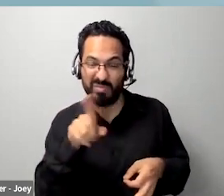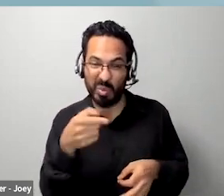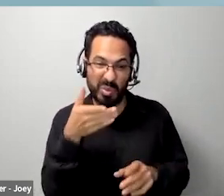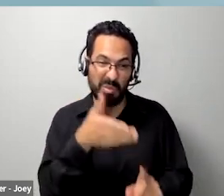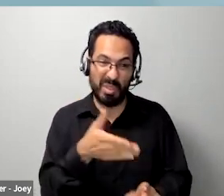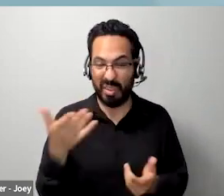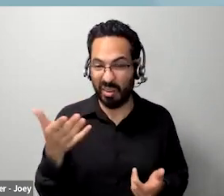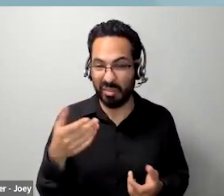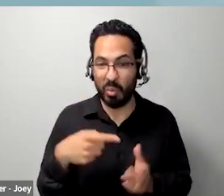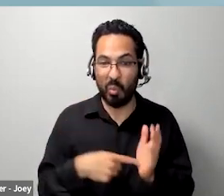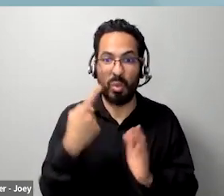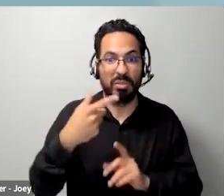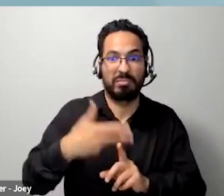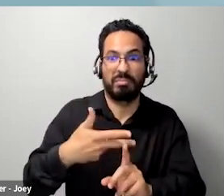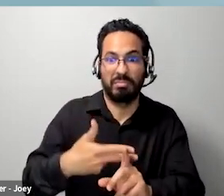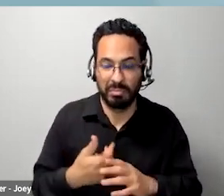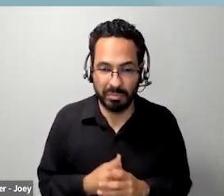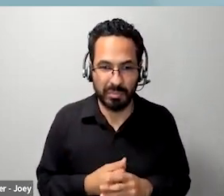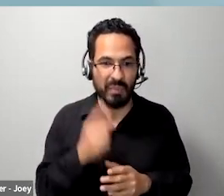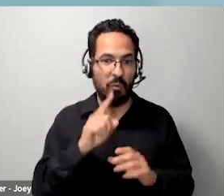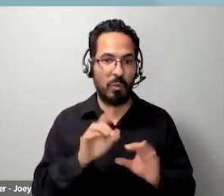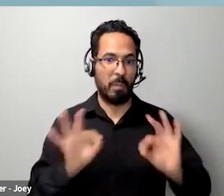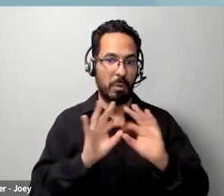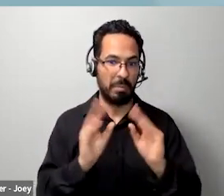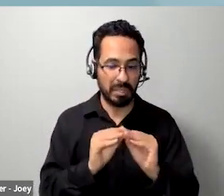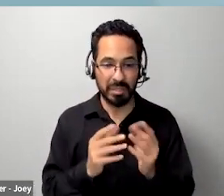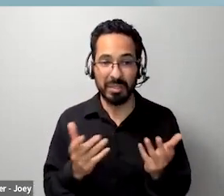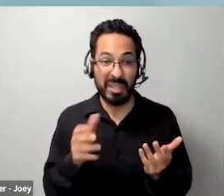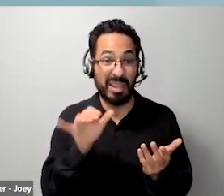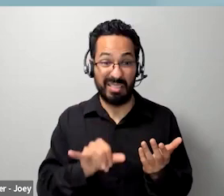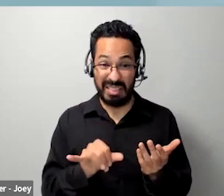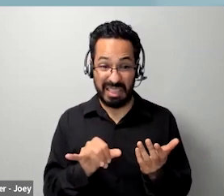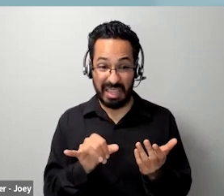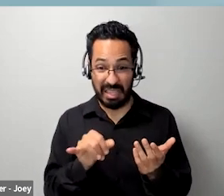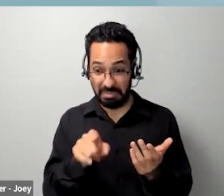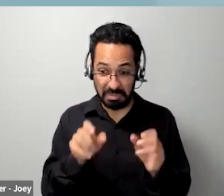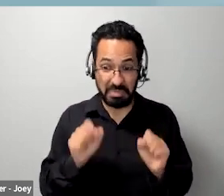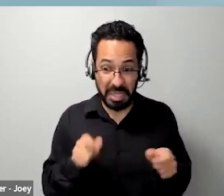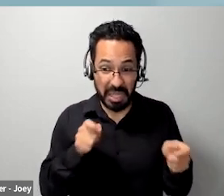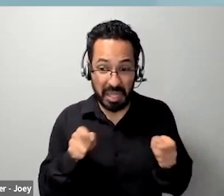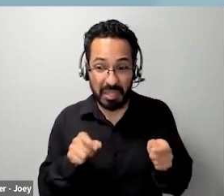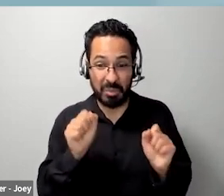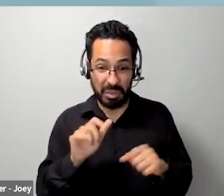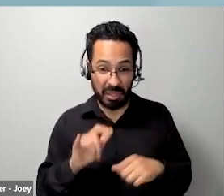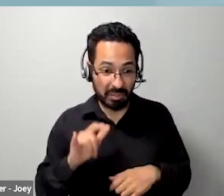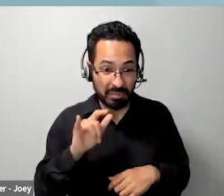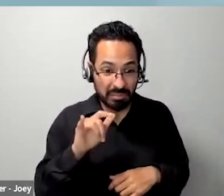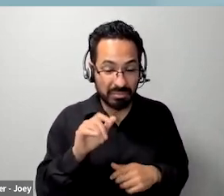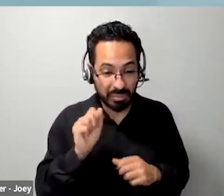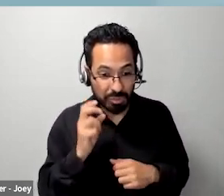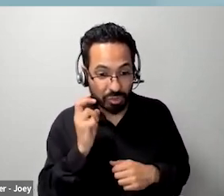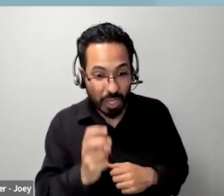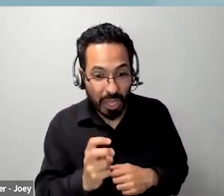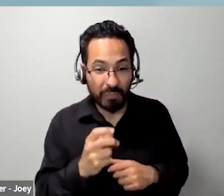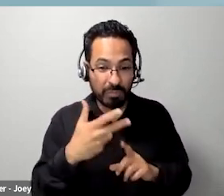there quarterly for some important meetings. And that's something that's doable for you where you're able to travel quarterly. Then